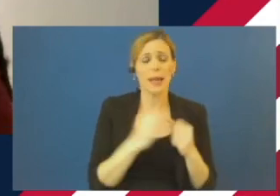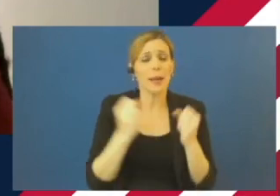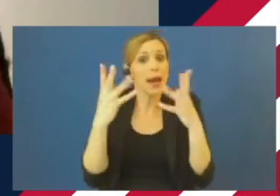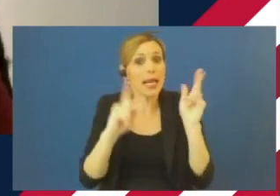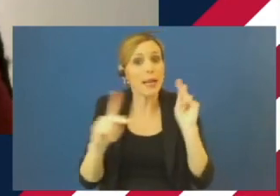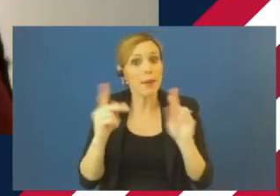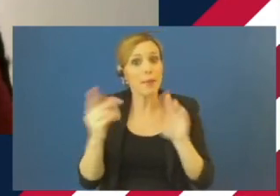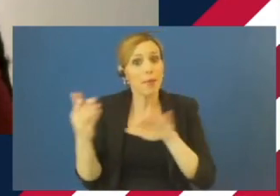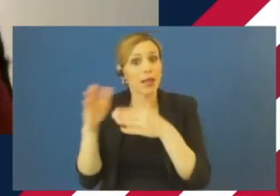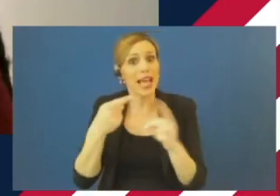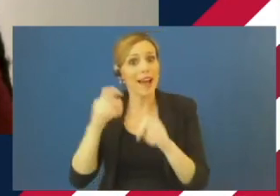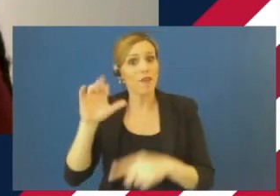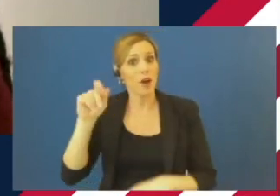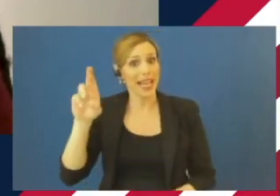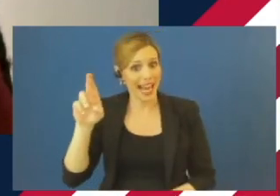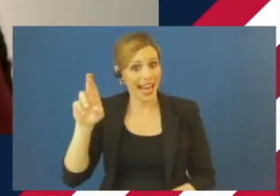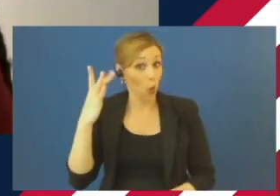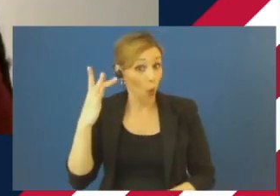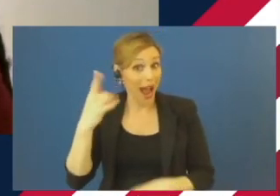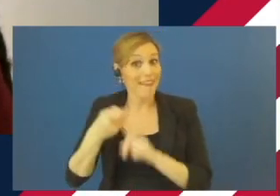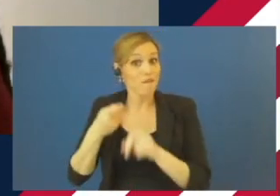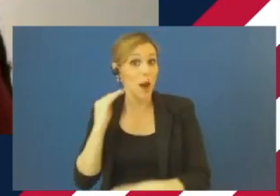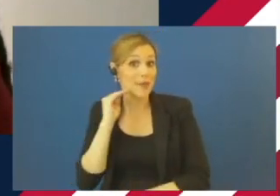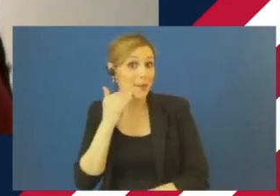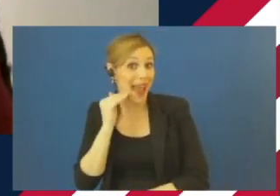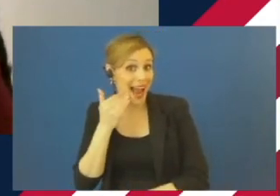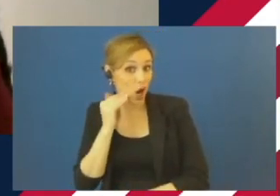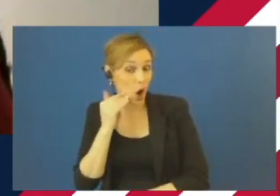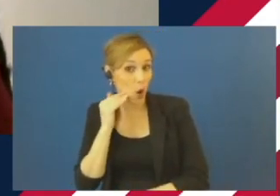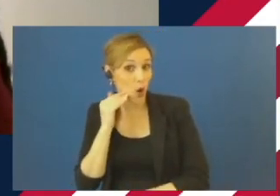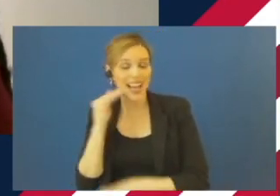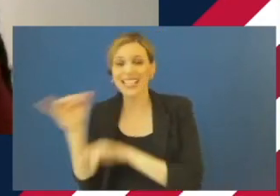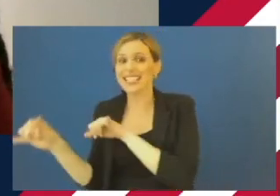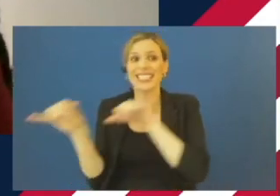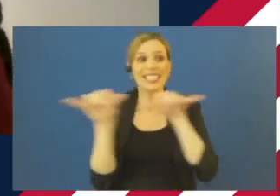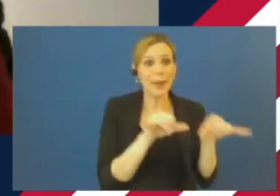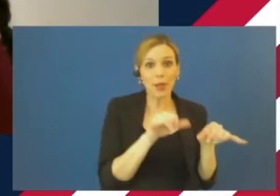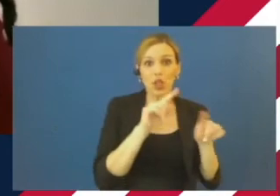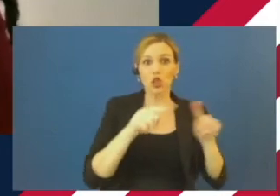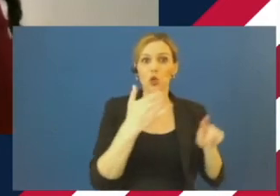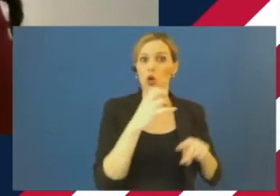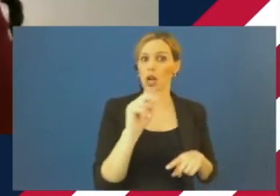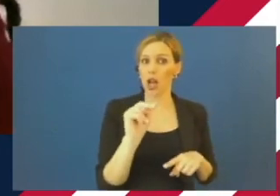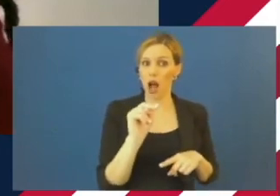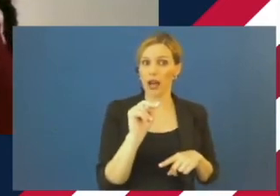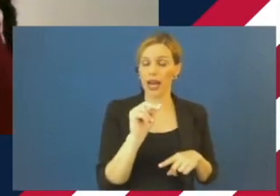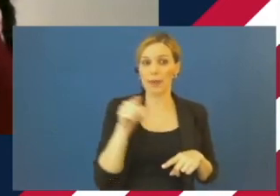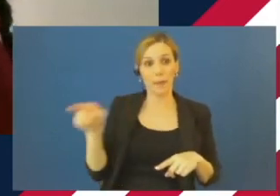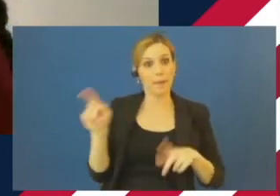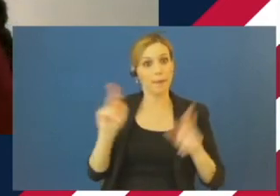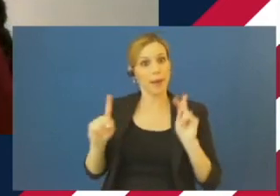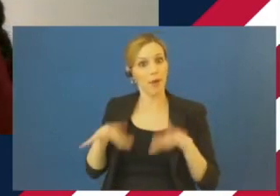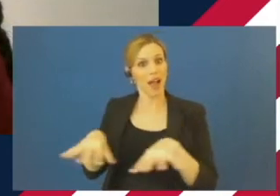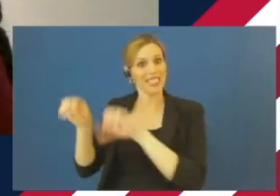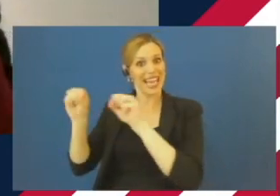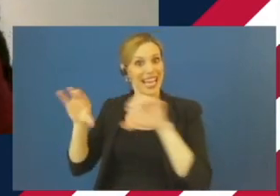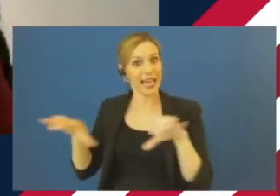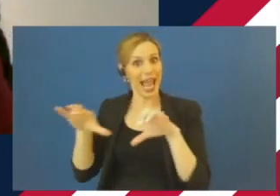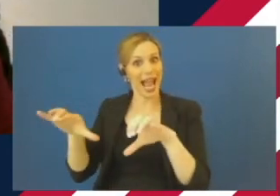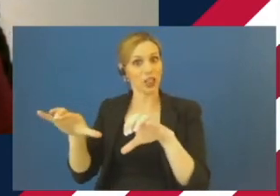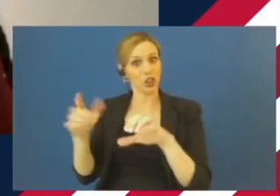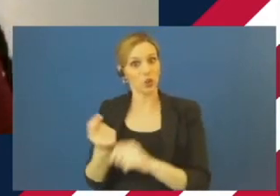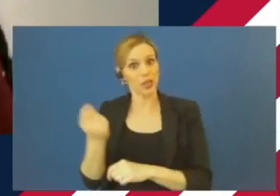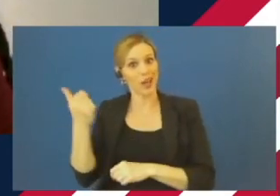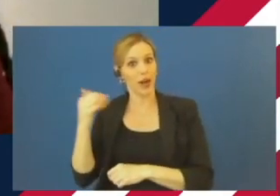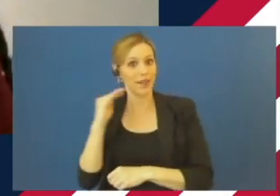tobacco industry had such protection. Congress must take immediate action to repeal PLACA. Extreme risk laws help protect